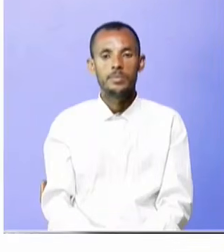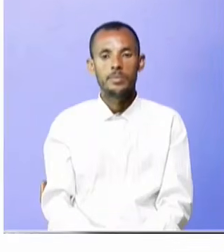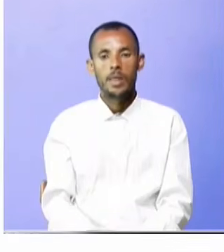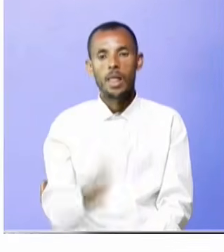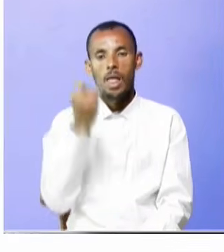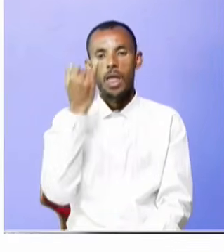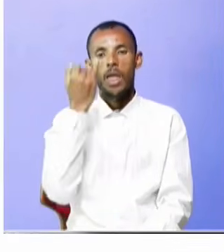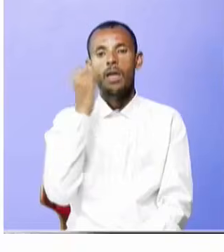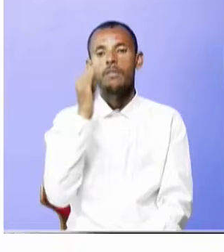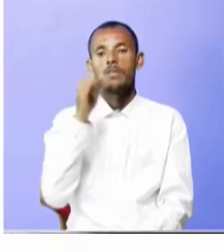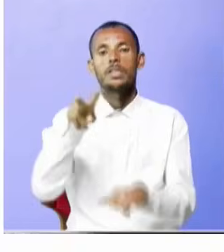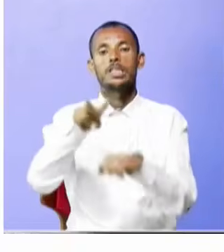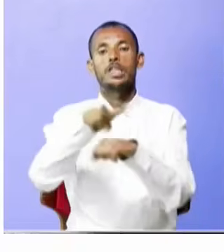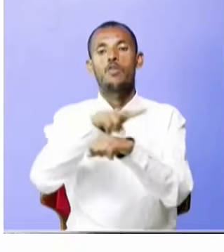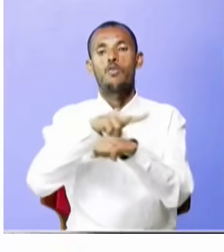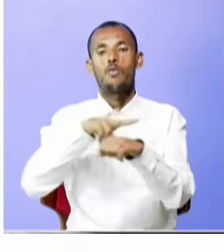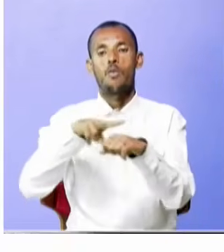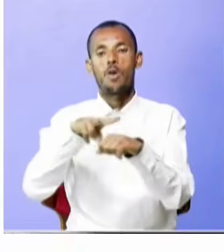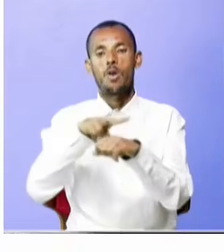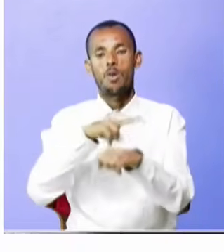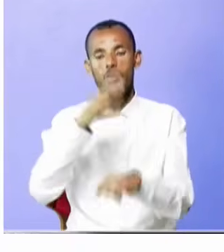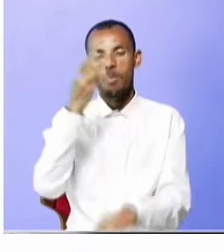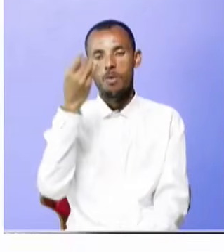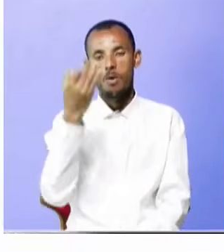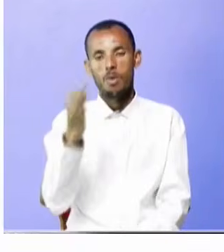If the volume of